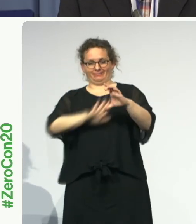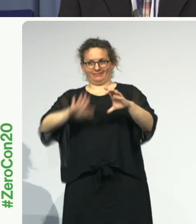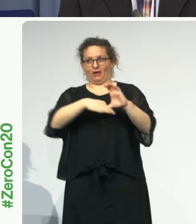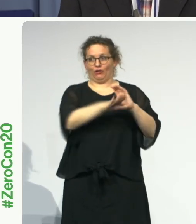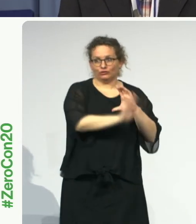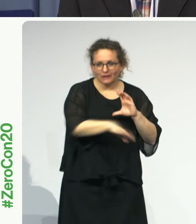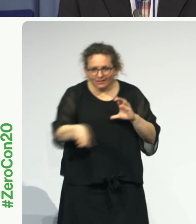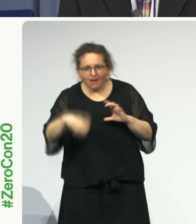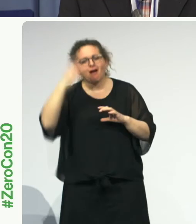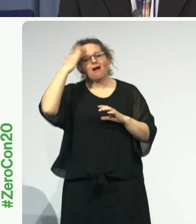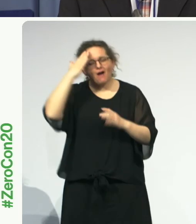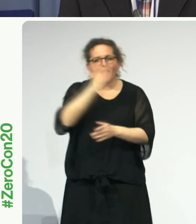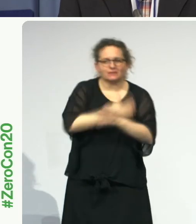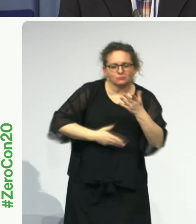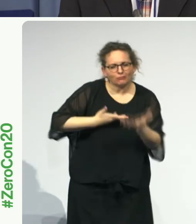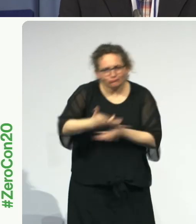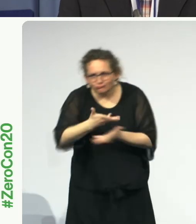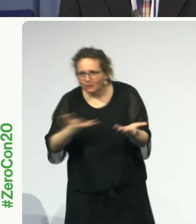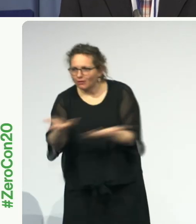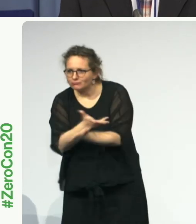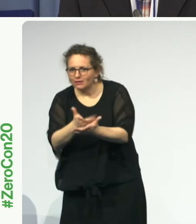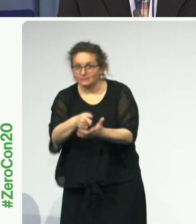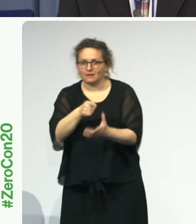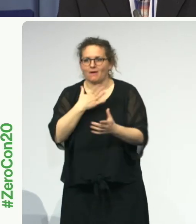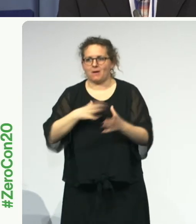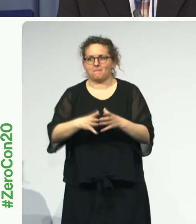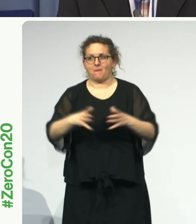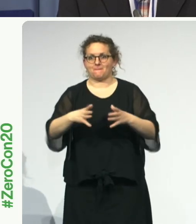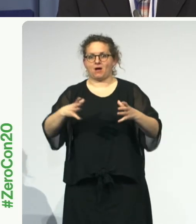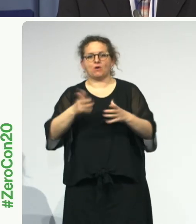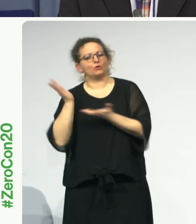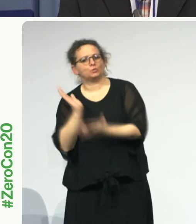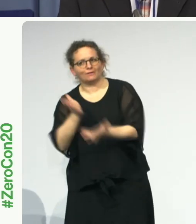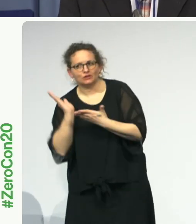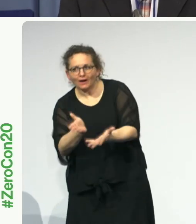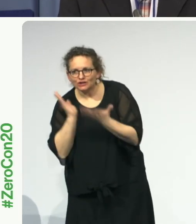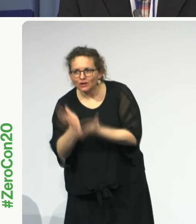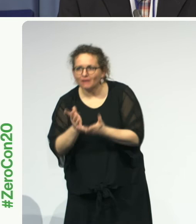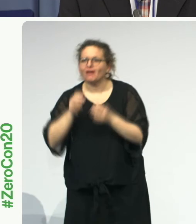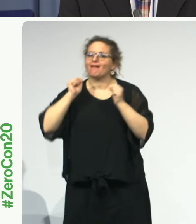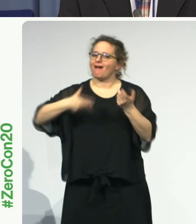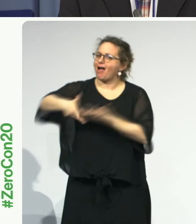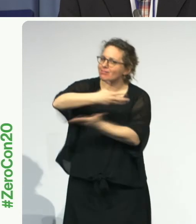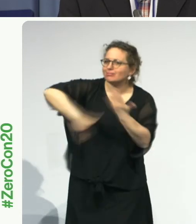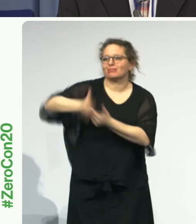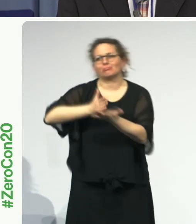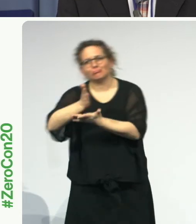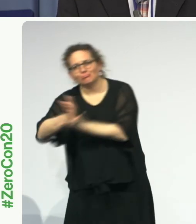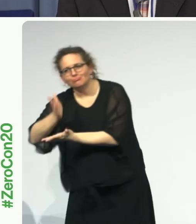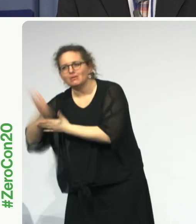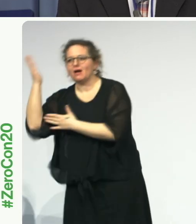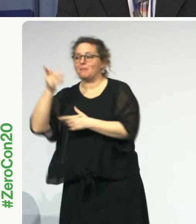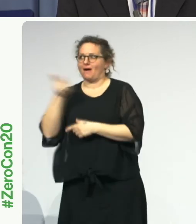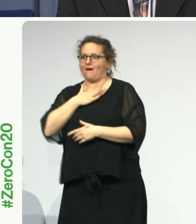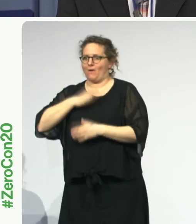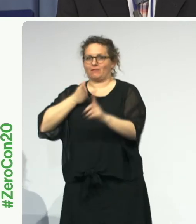plan is to expand our services to other areas to increase the number of children and families